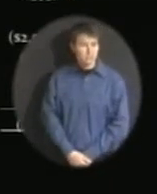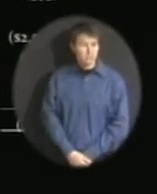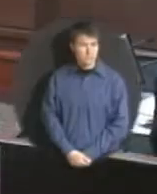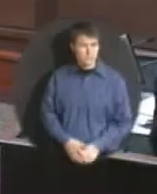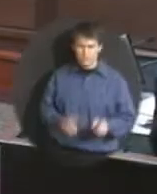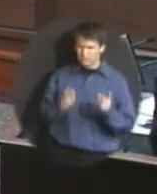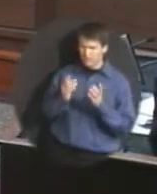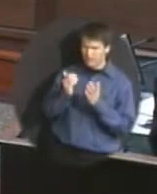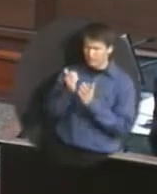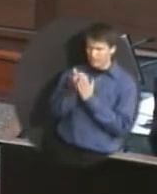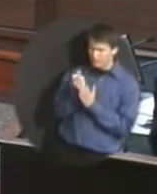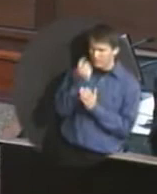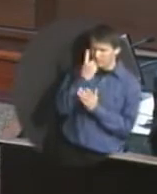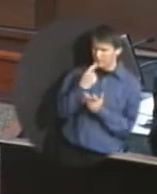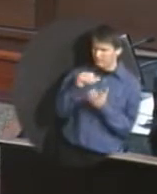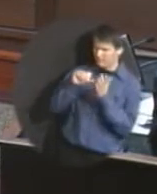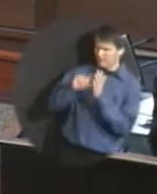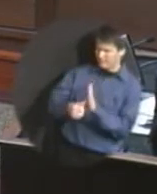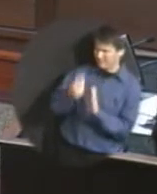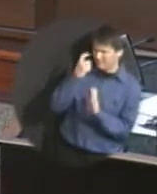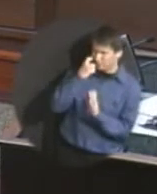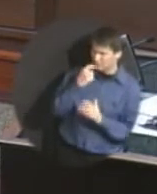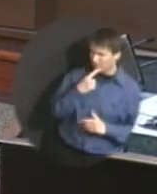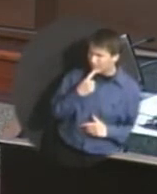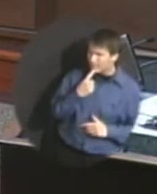help me understand the emphasis of what you just said.